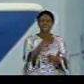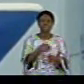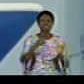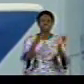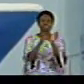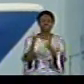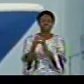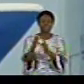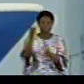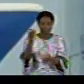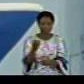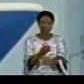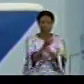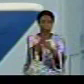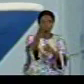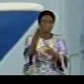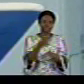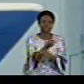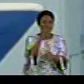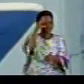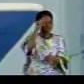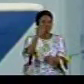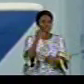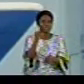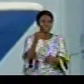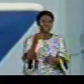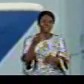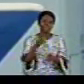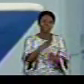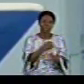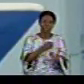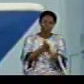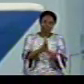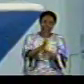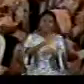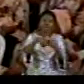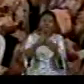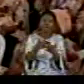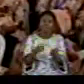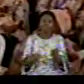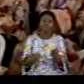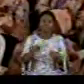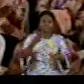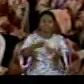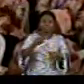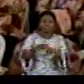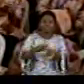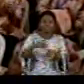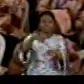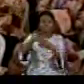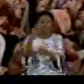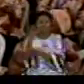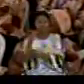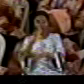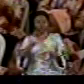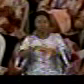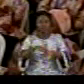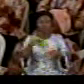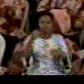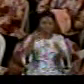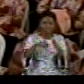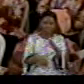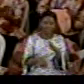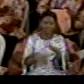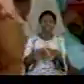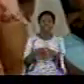him, stretched all the bones on the hands and the leg,